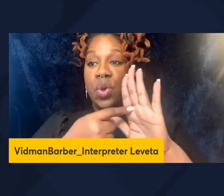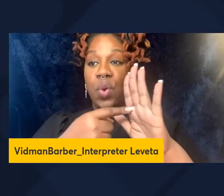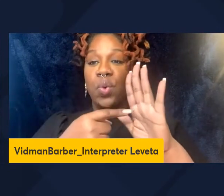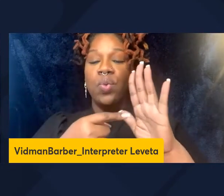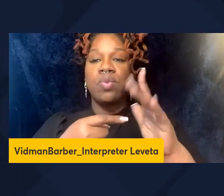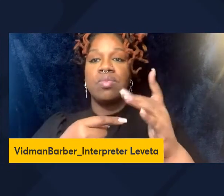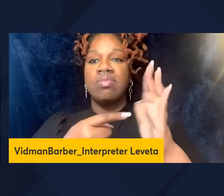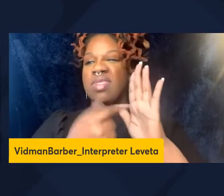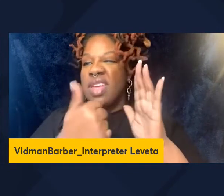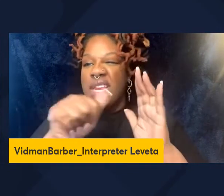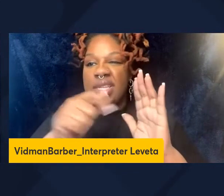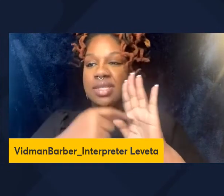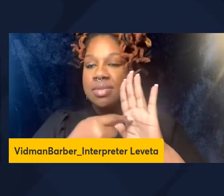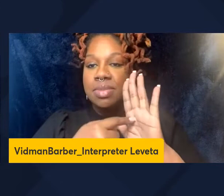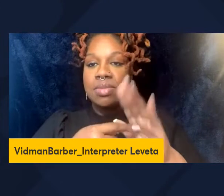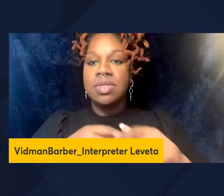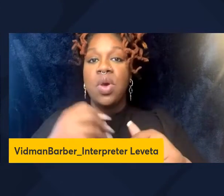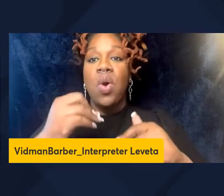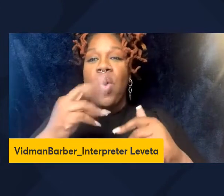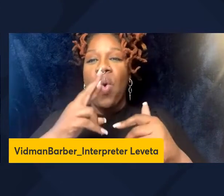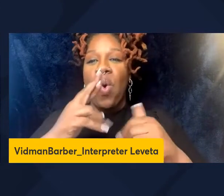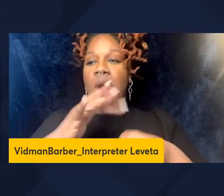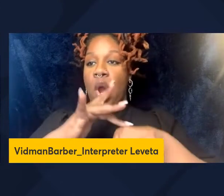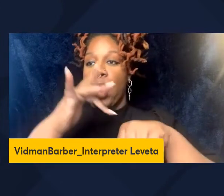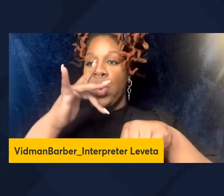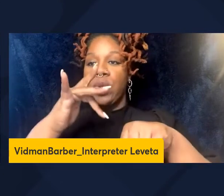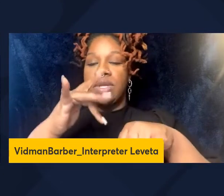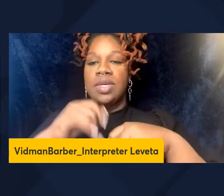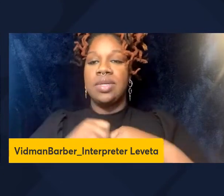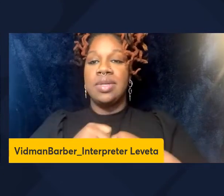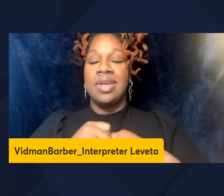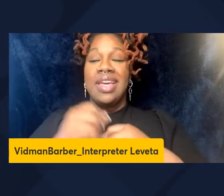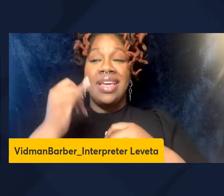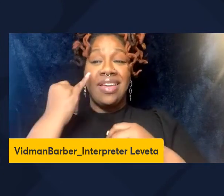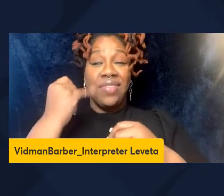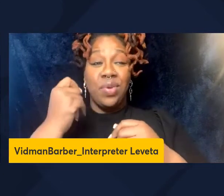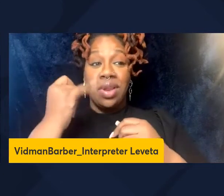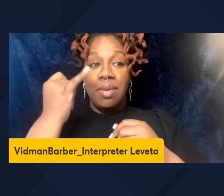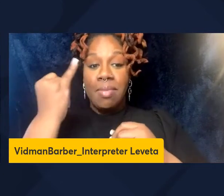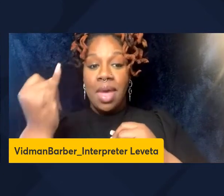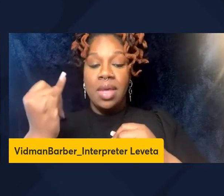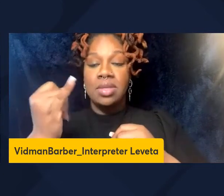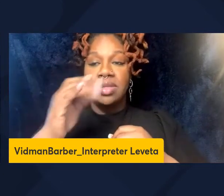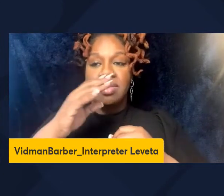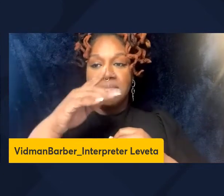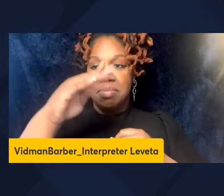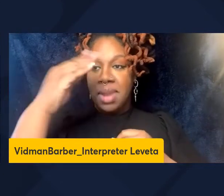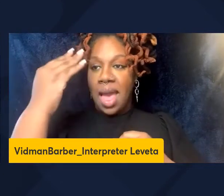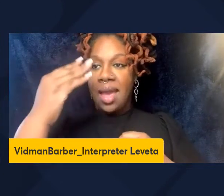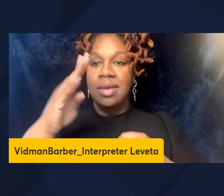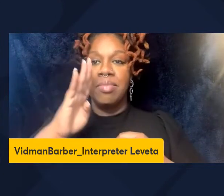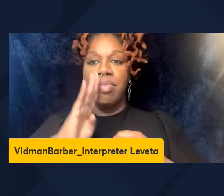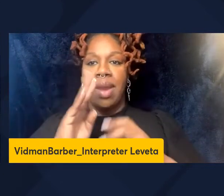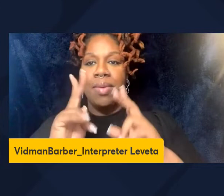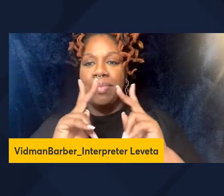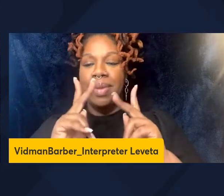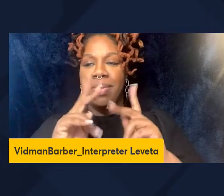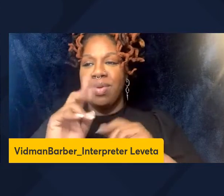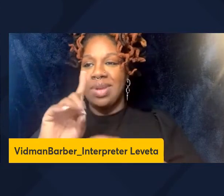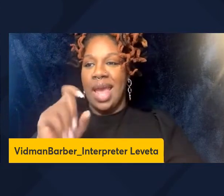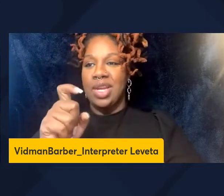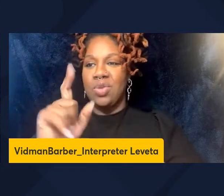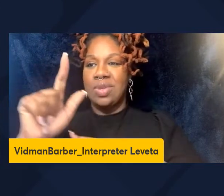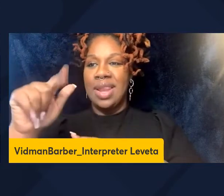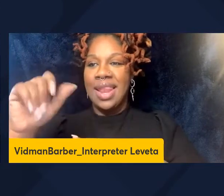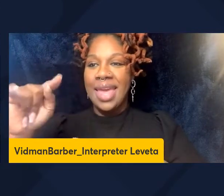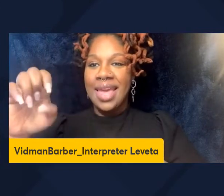if Black and Brown people are being diagnosed late, by the time they're getting diagnosed, guess what's happening? They're